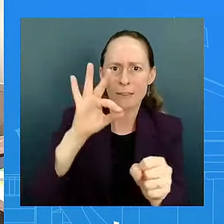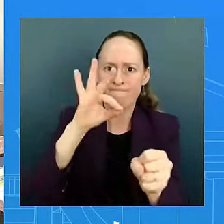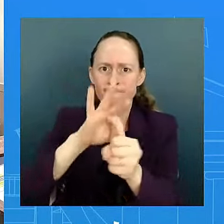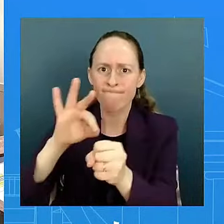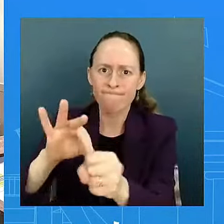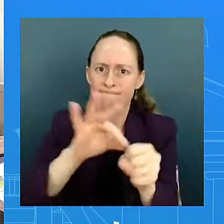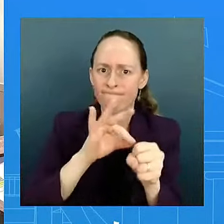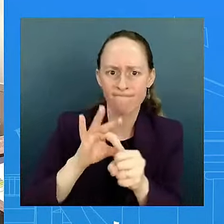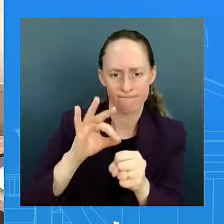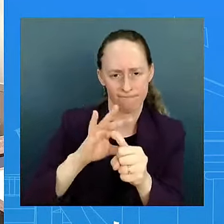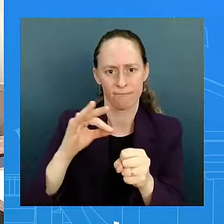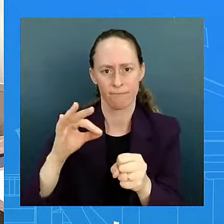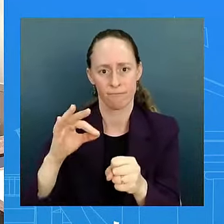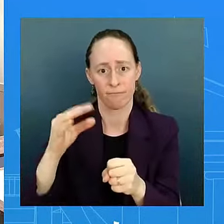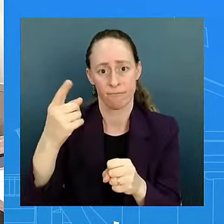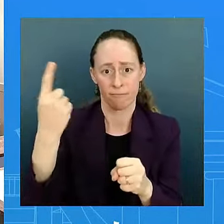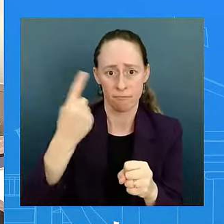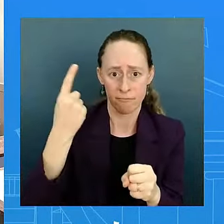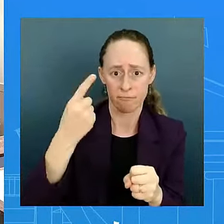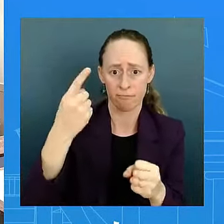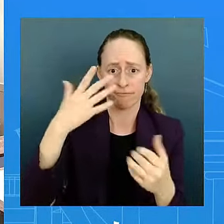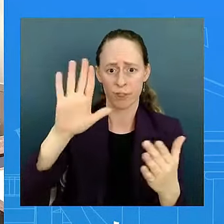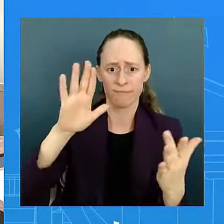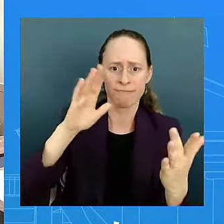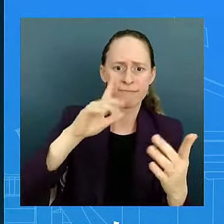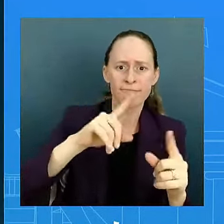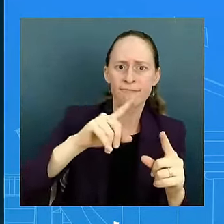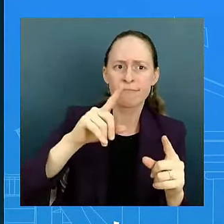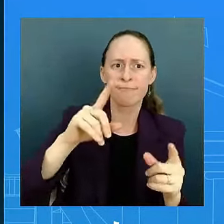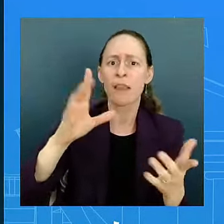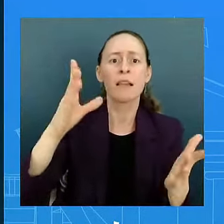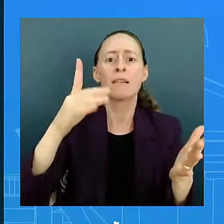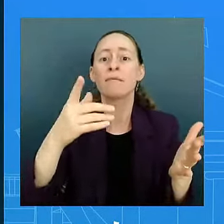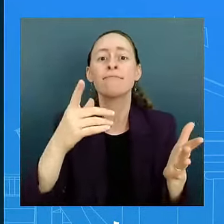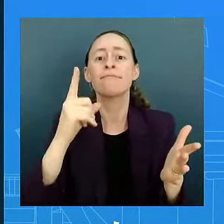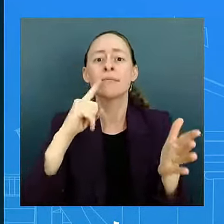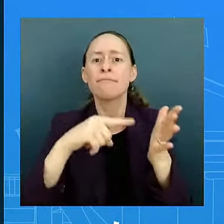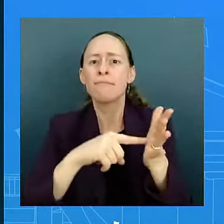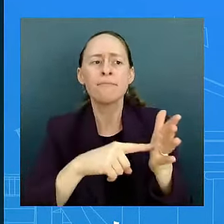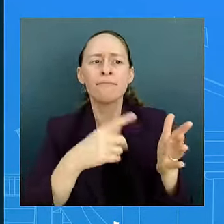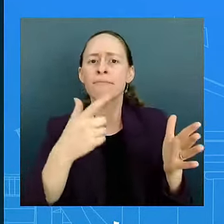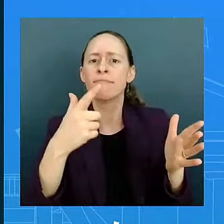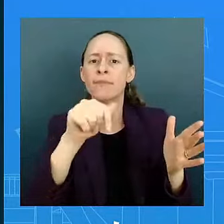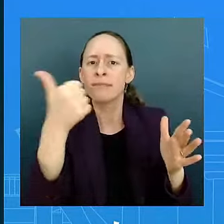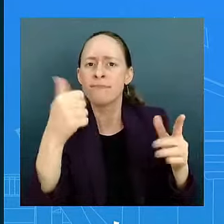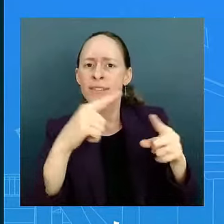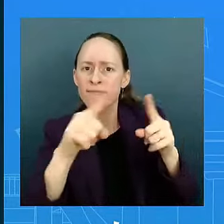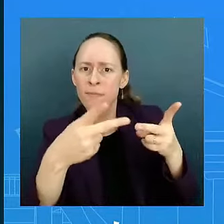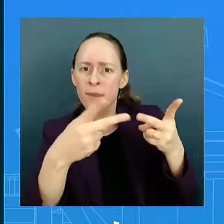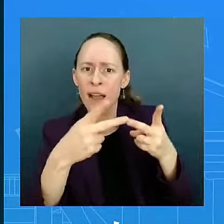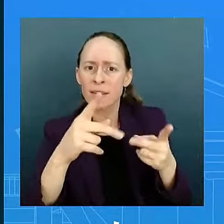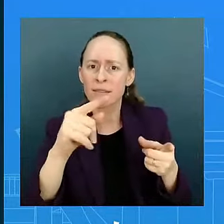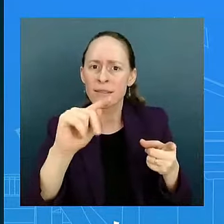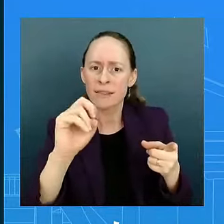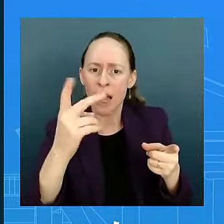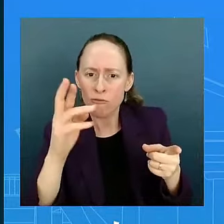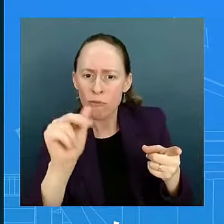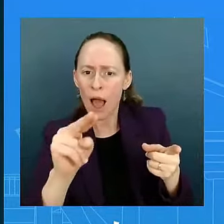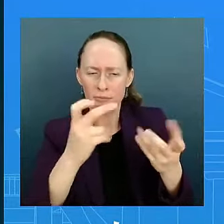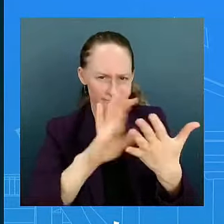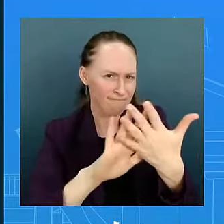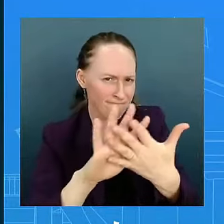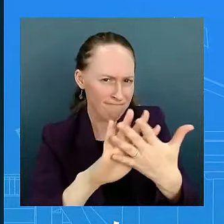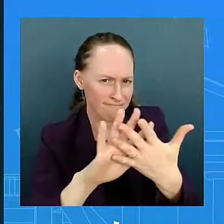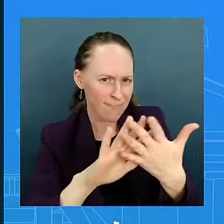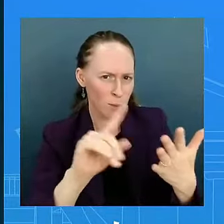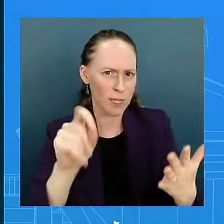President Biden would say, don't, or, you know, to tell them? So we send messages to Iran when it's in our interest. And